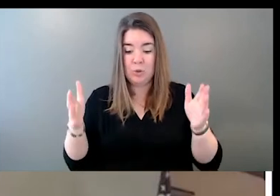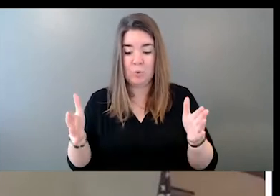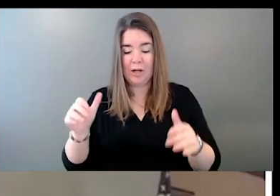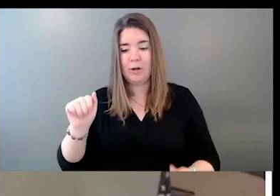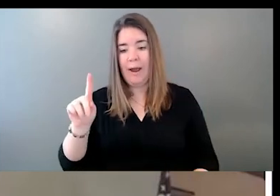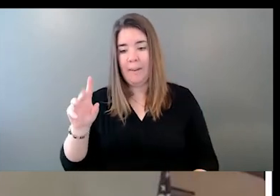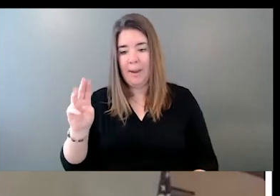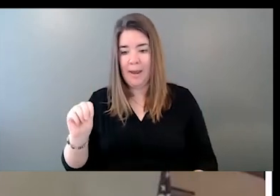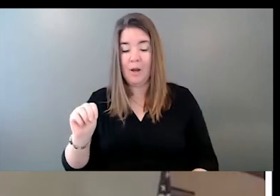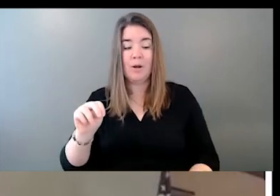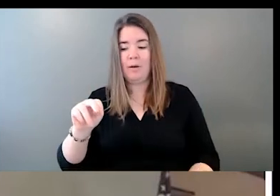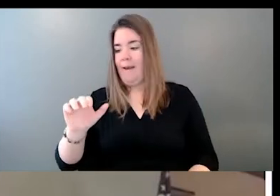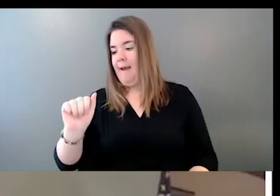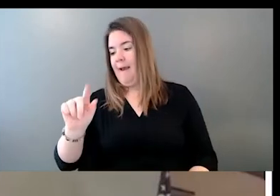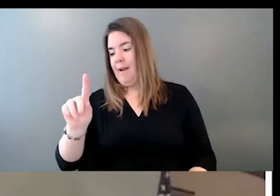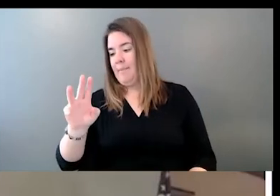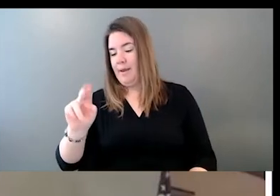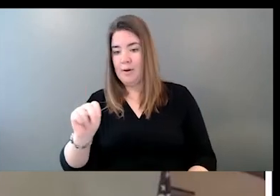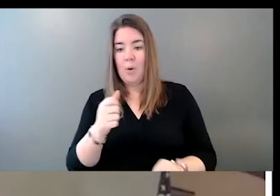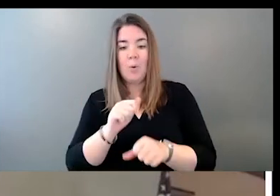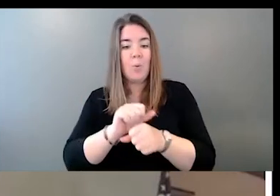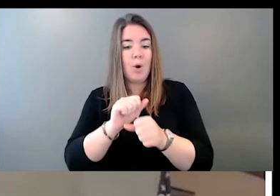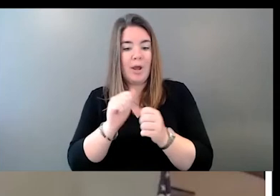working with ODVN to make this project possible.